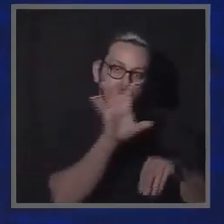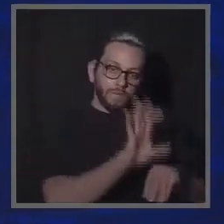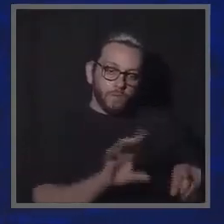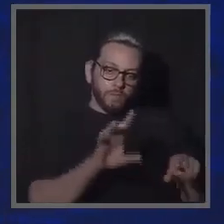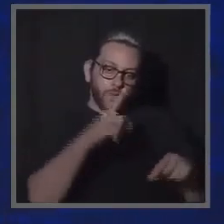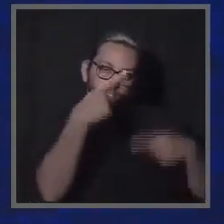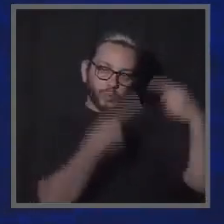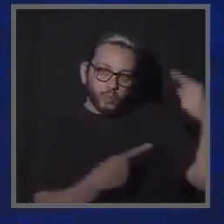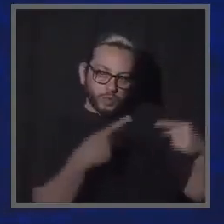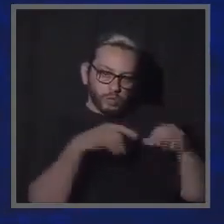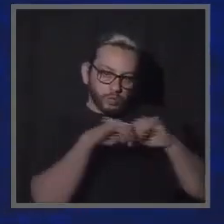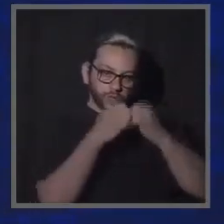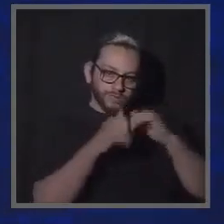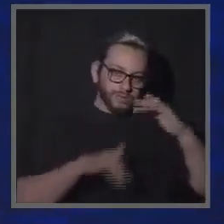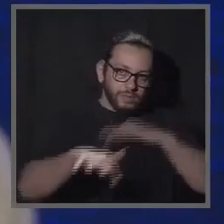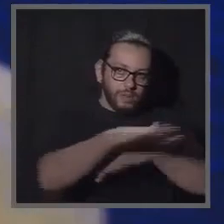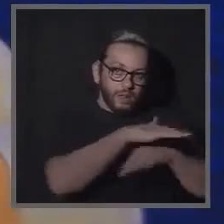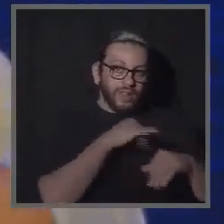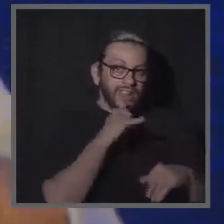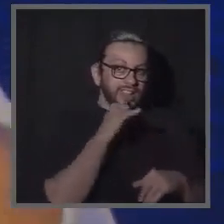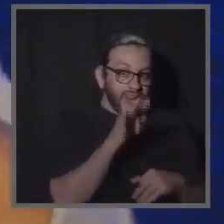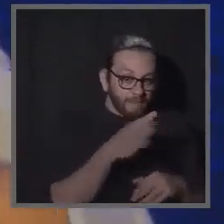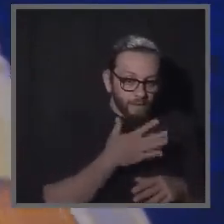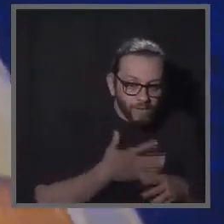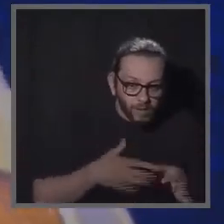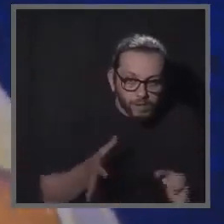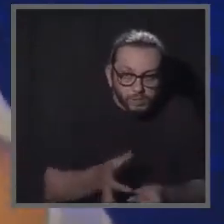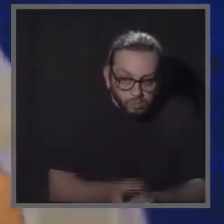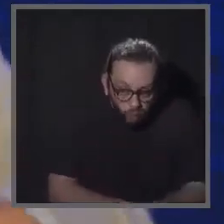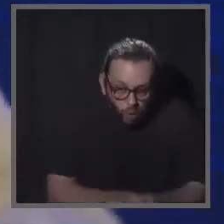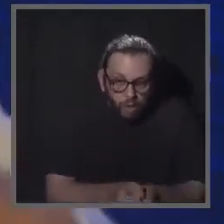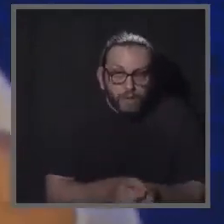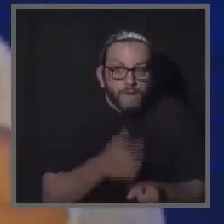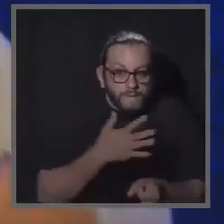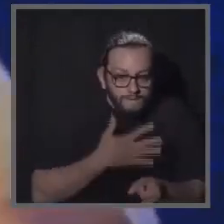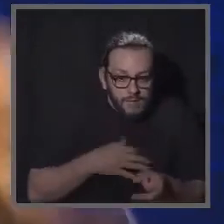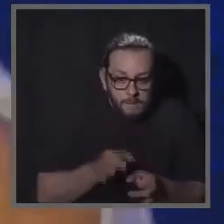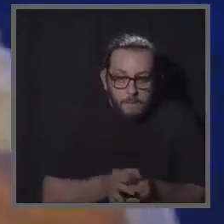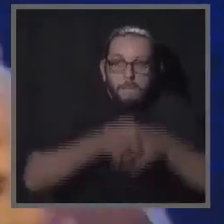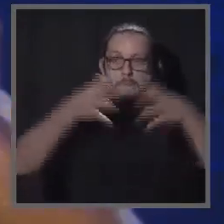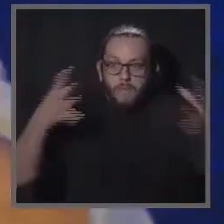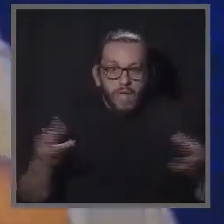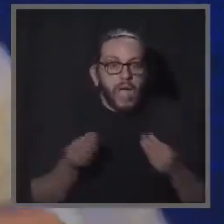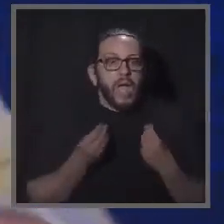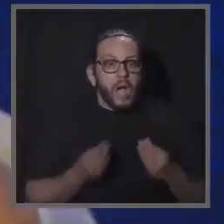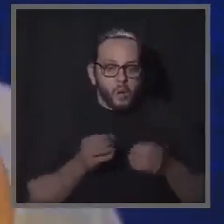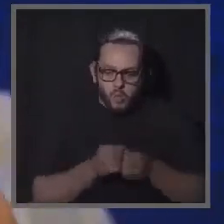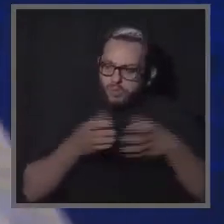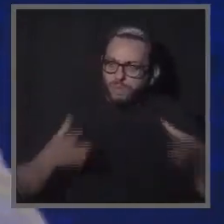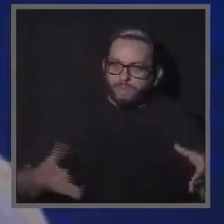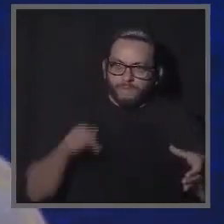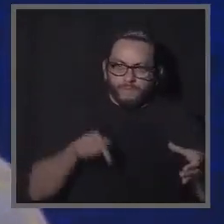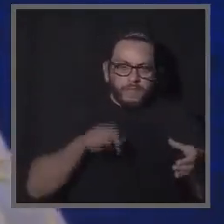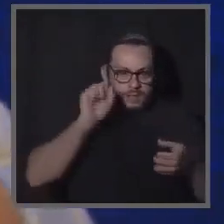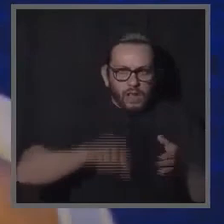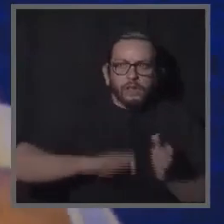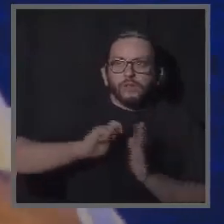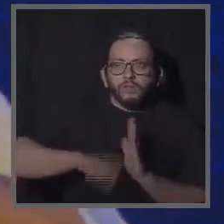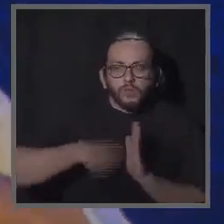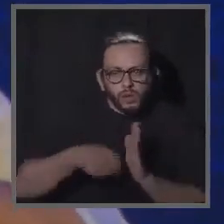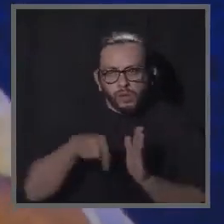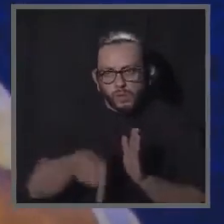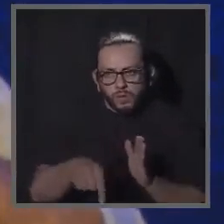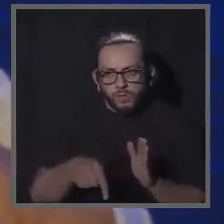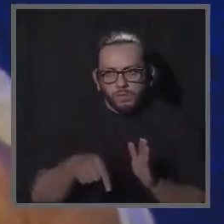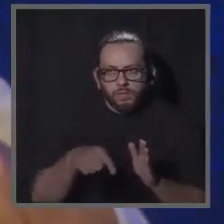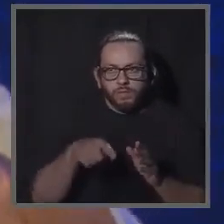intervention. That is, if we want to go from micro into macro, how to understand that micro policies that develop from this type of